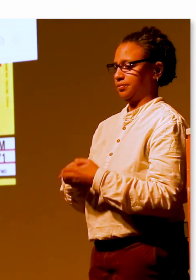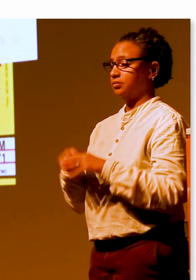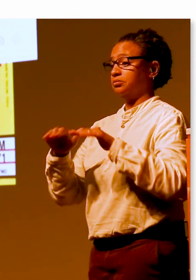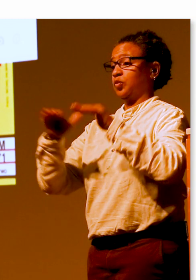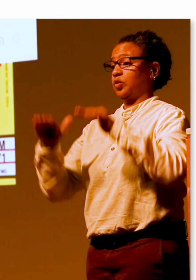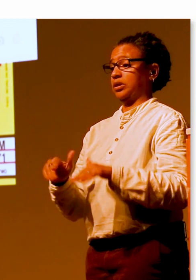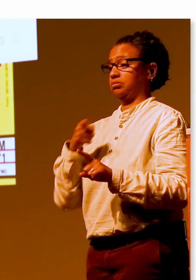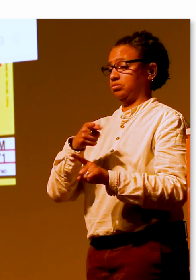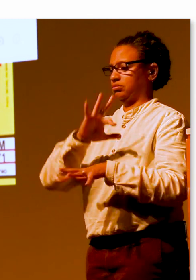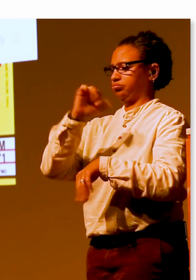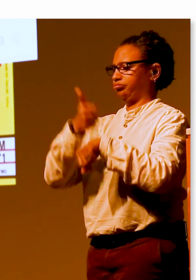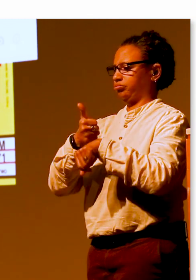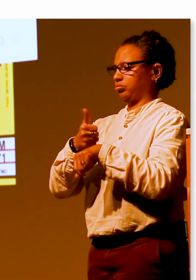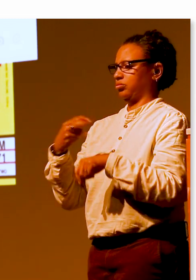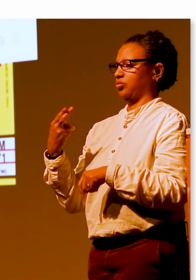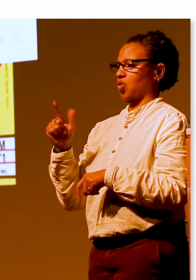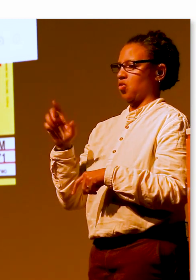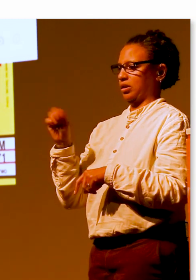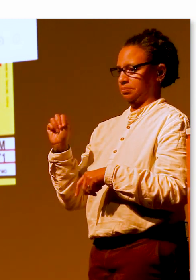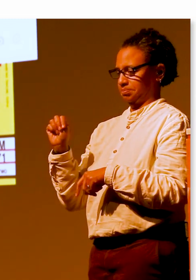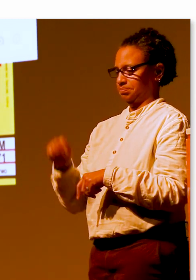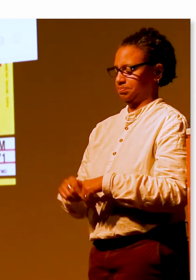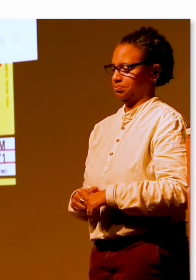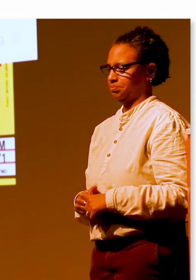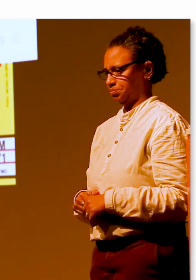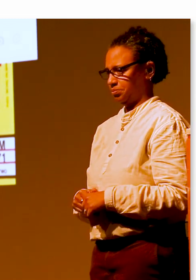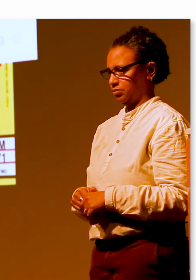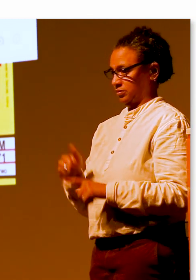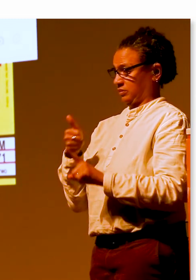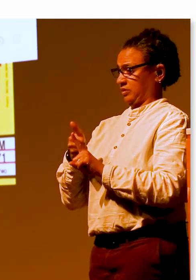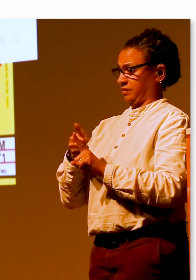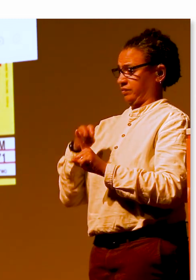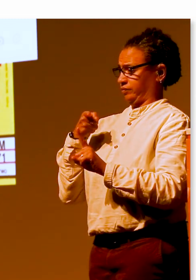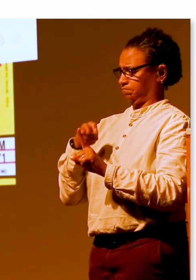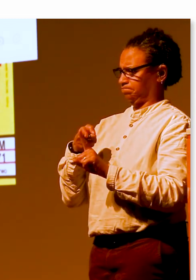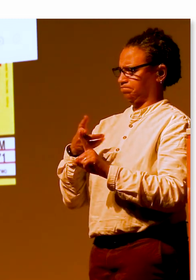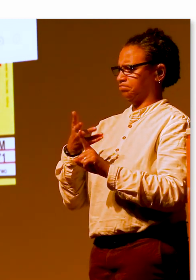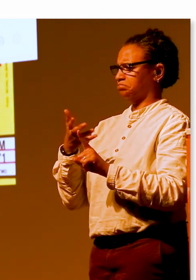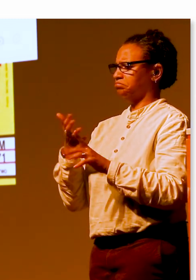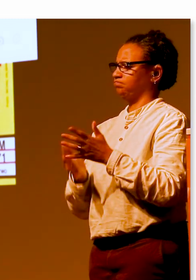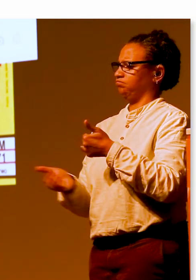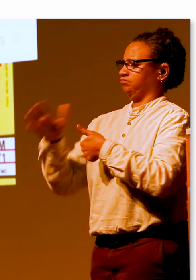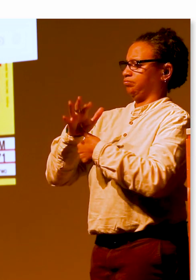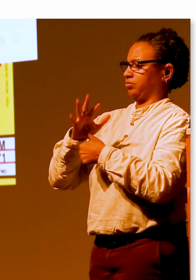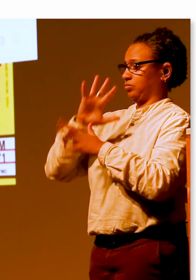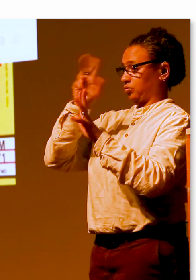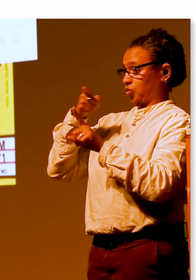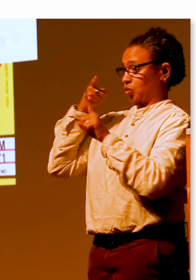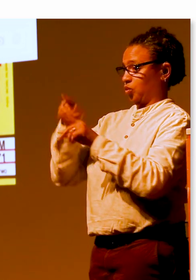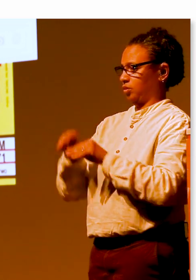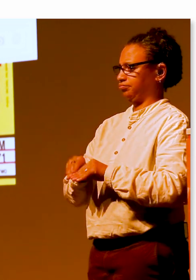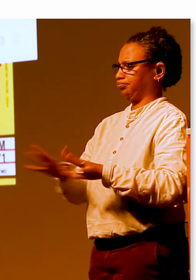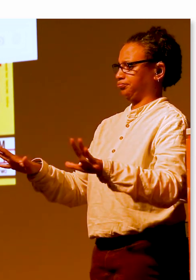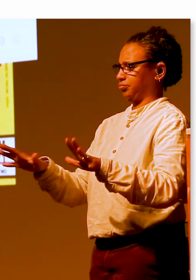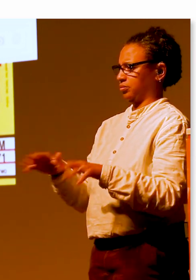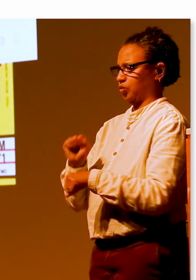based in Harlem that's interested in putting forth work by and about Black culture.